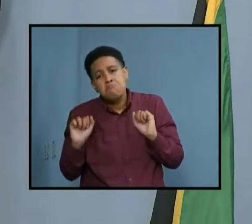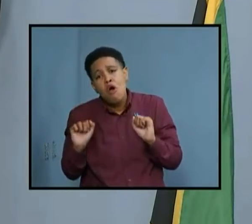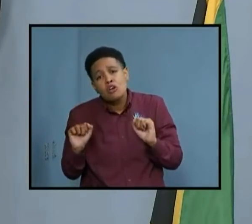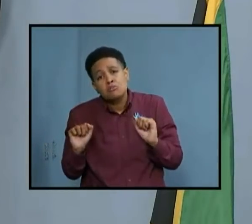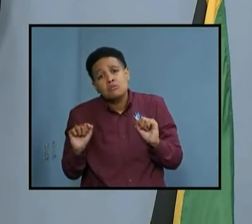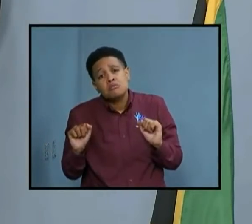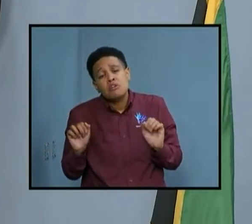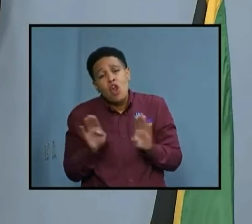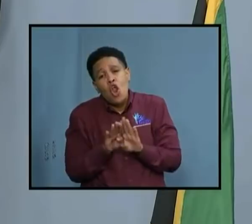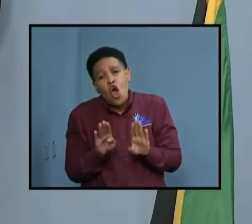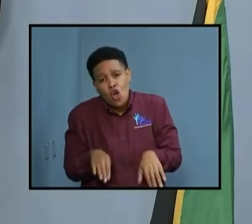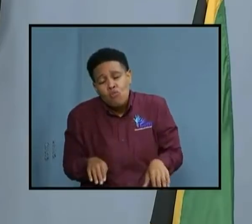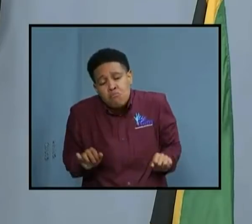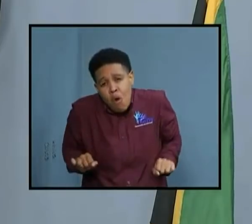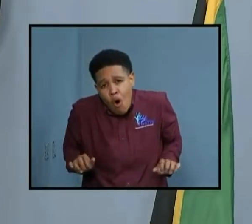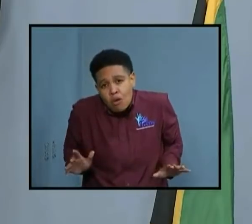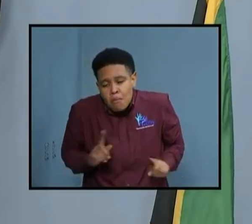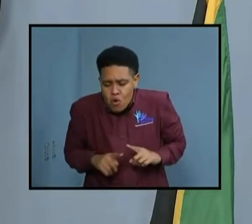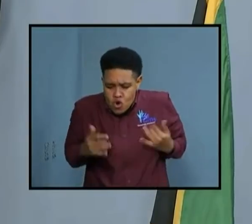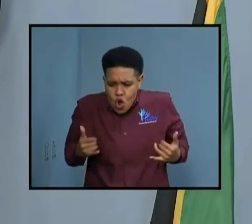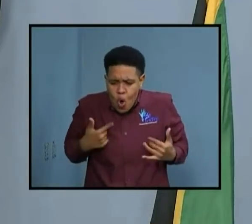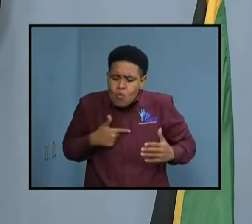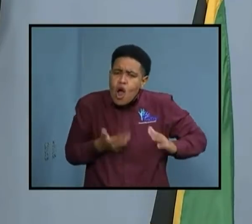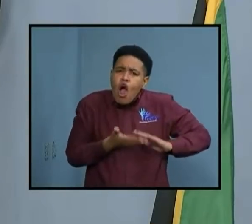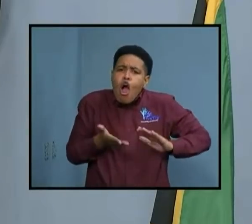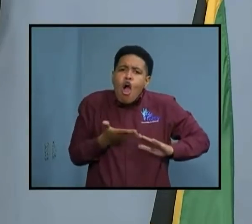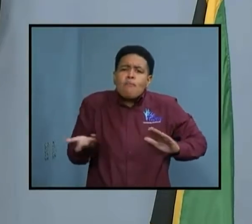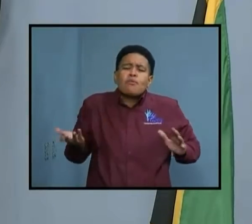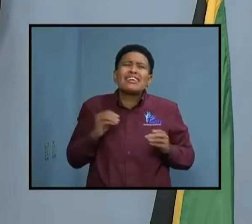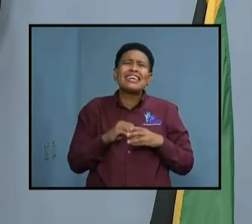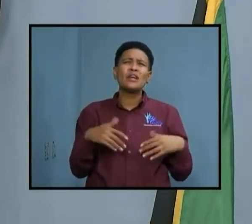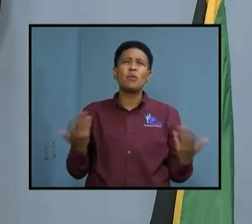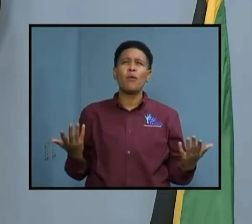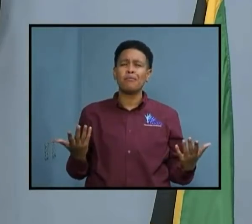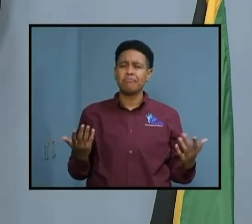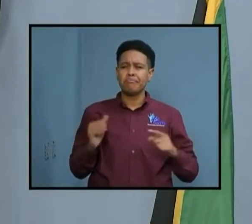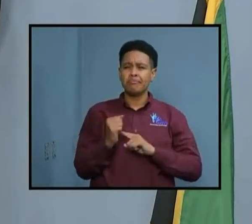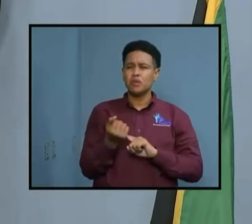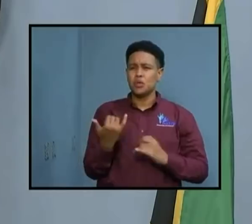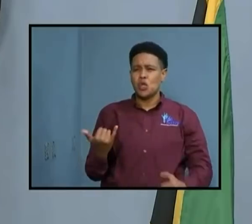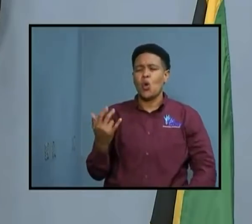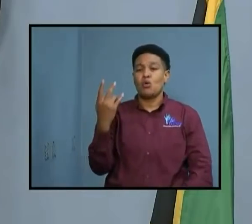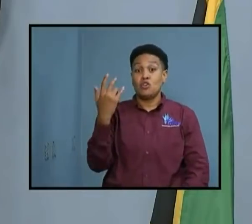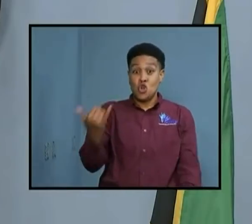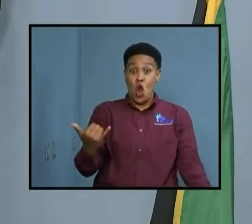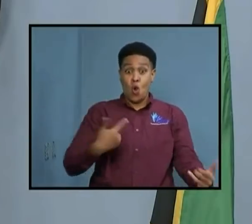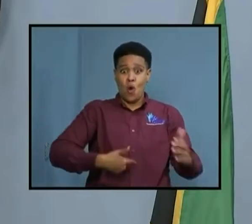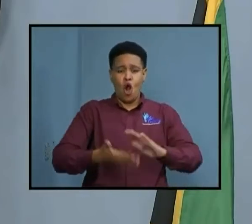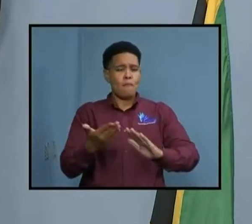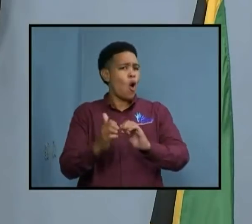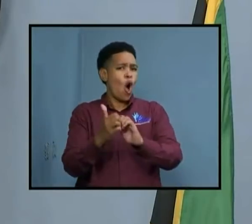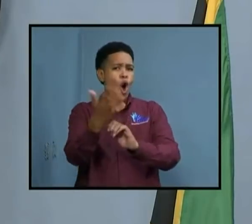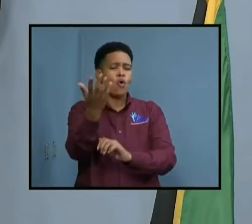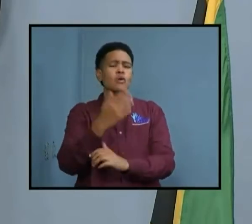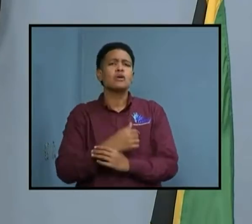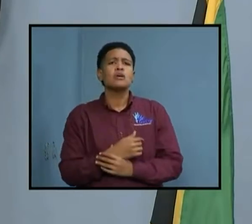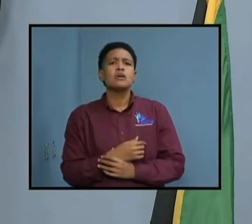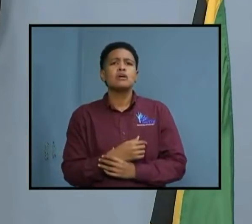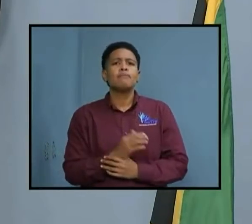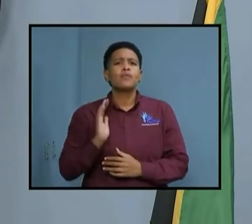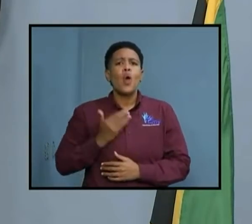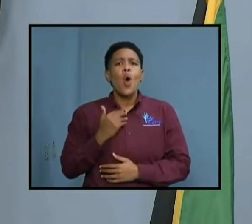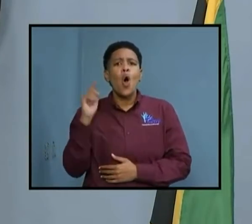the case. But we are operating in a situation where, based upon our